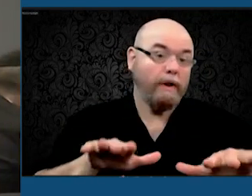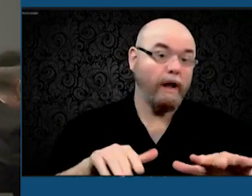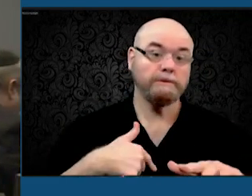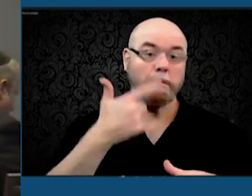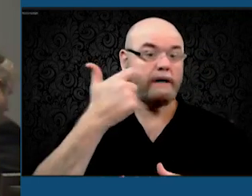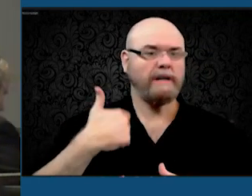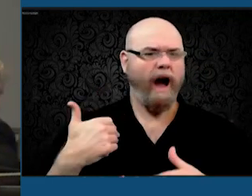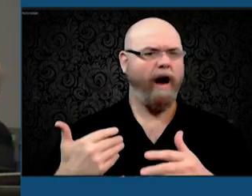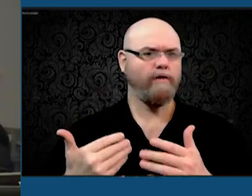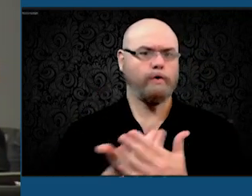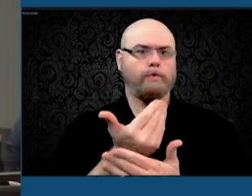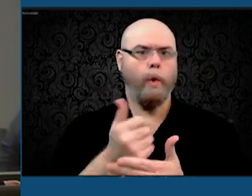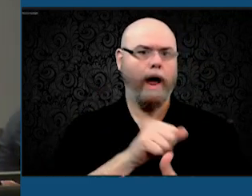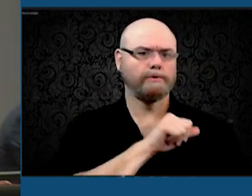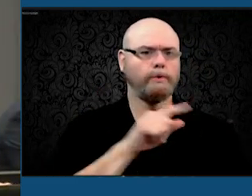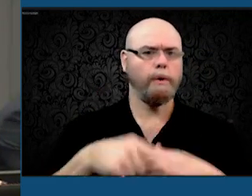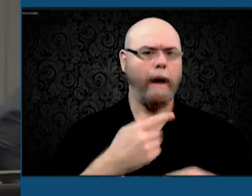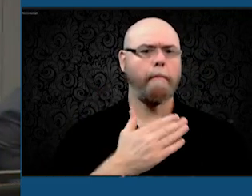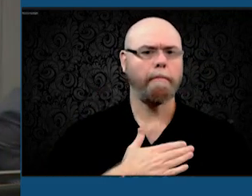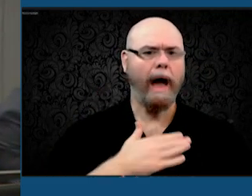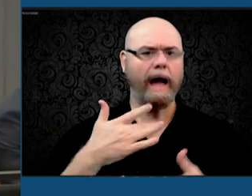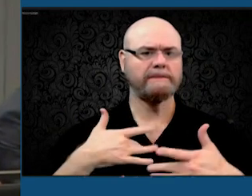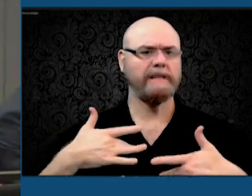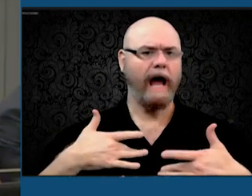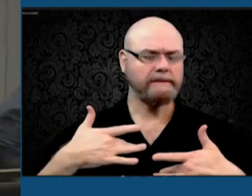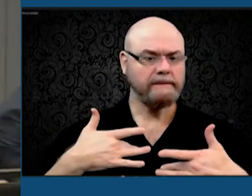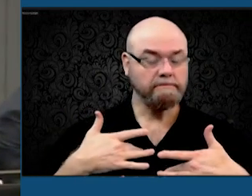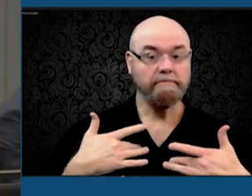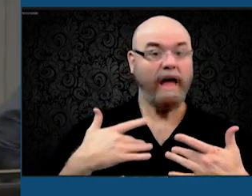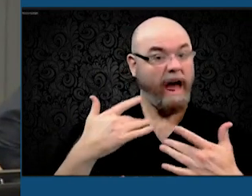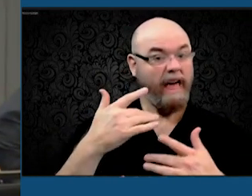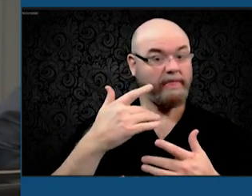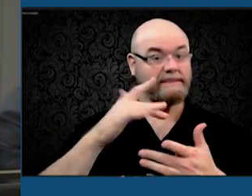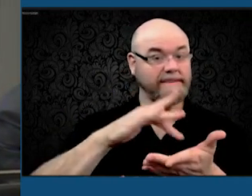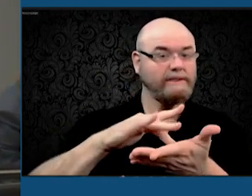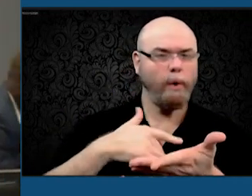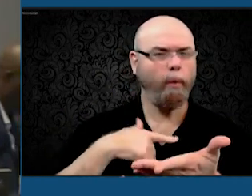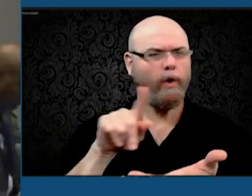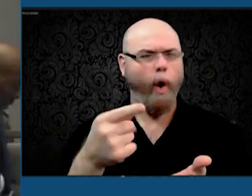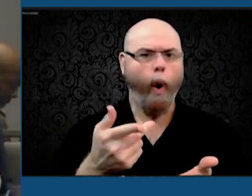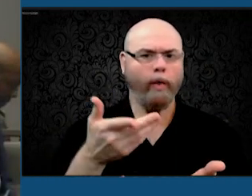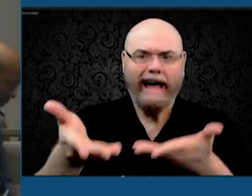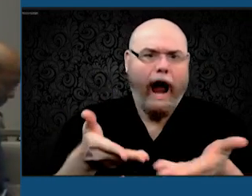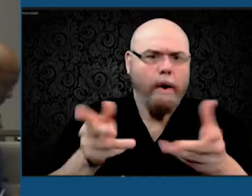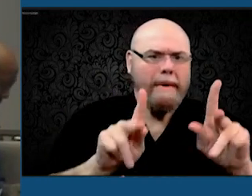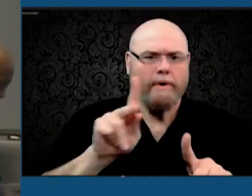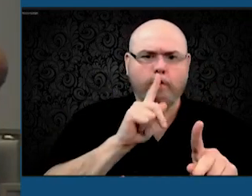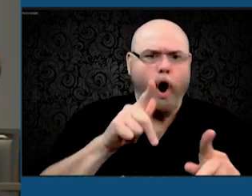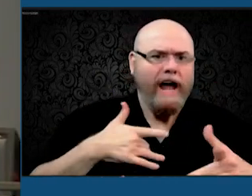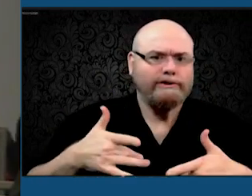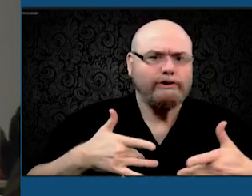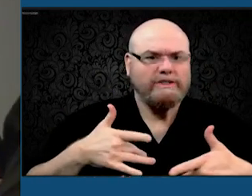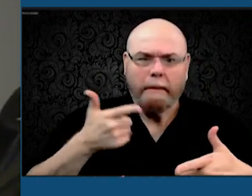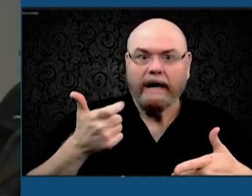bad thing. As a matter of fact, at the center, we only like to hire people who are anxious because they get stuff done. We like